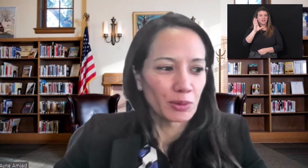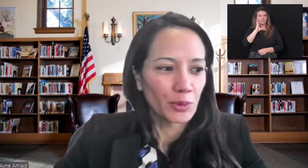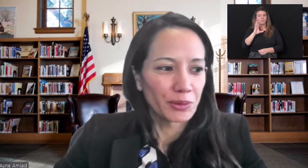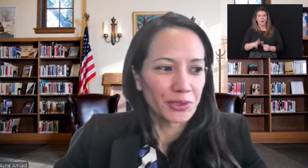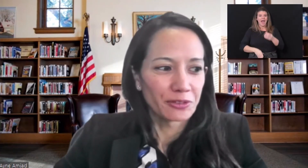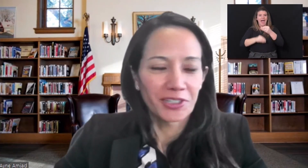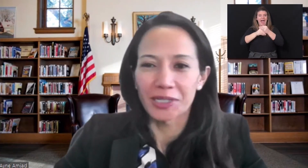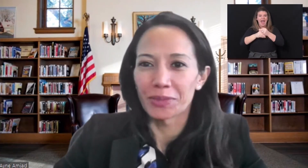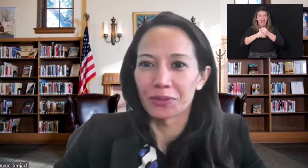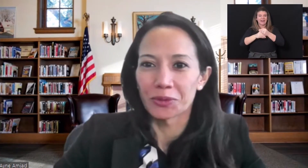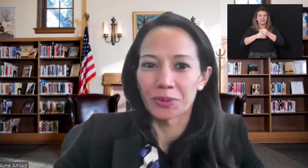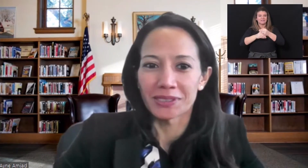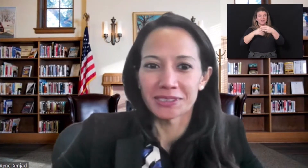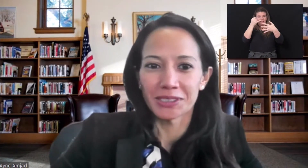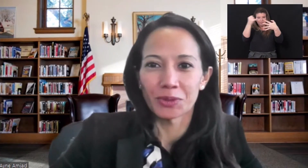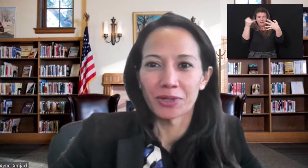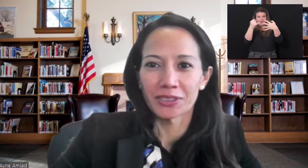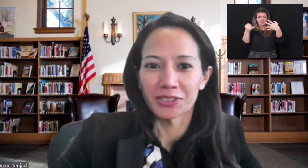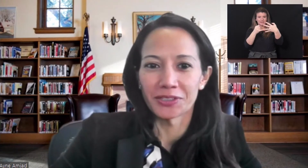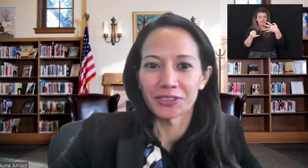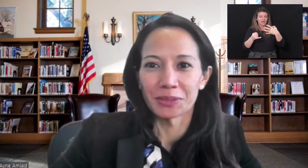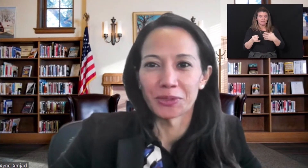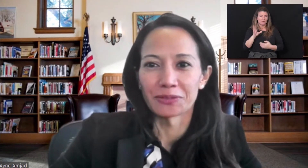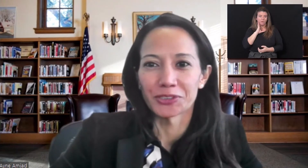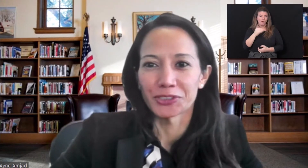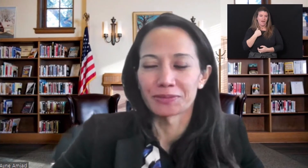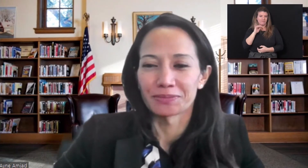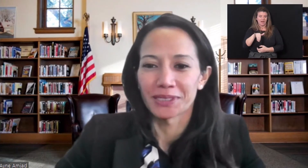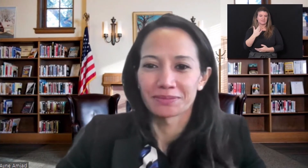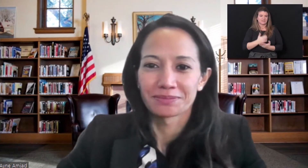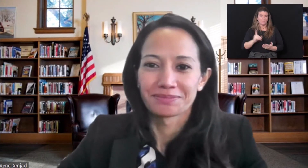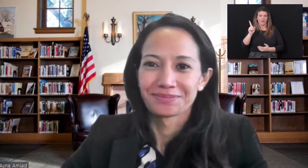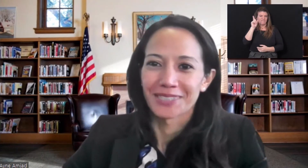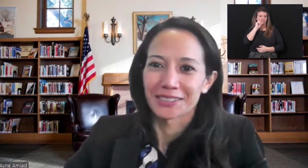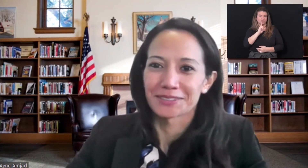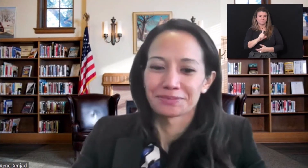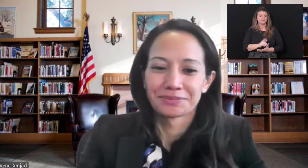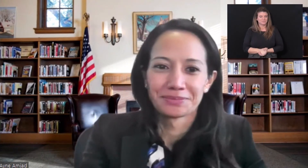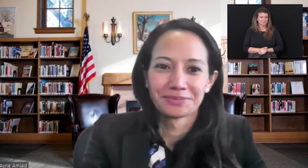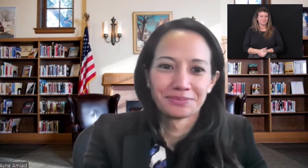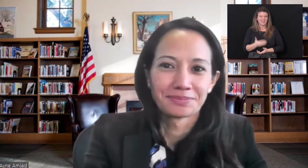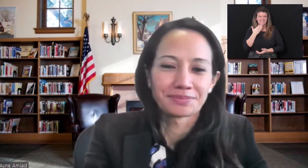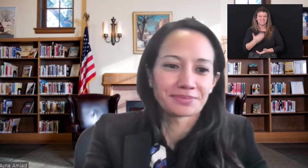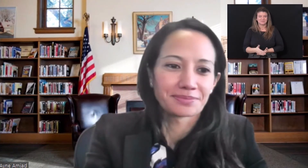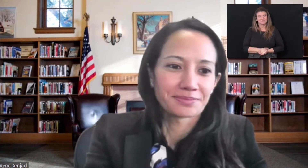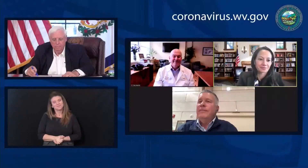don't know where we're going to fit it, but we'll probably stick 1 box on there somewhere for sure. No. Thanks.